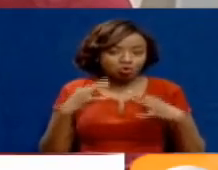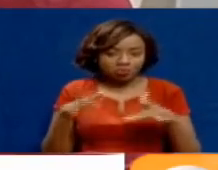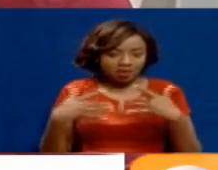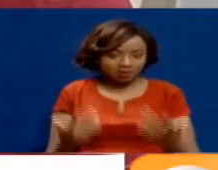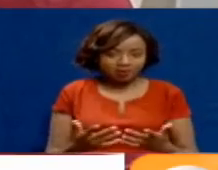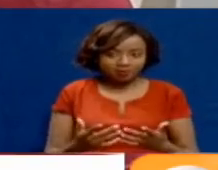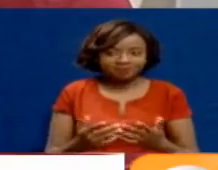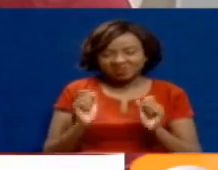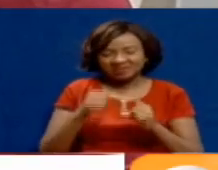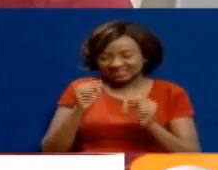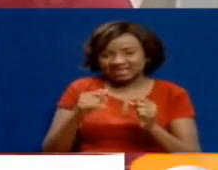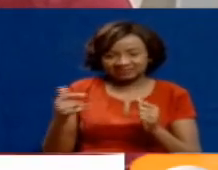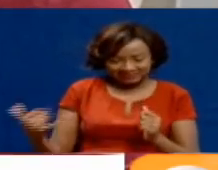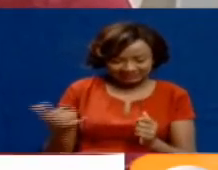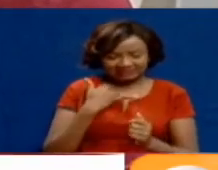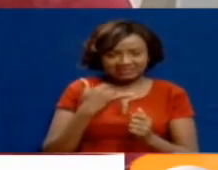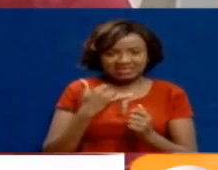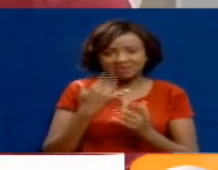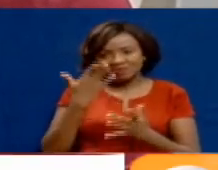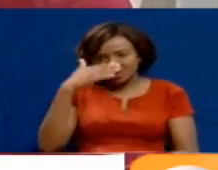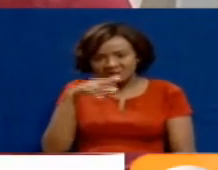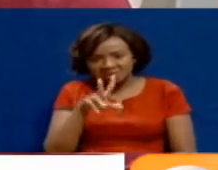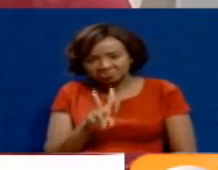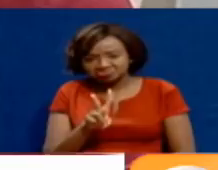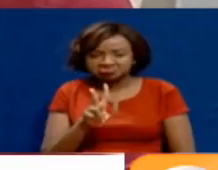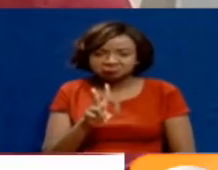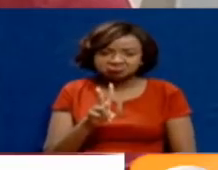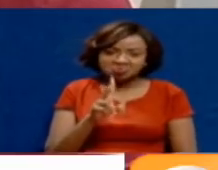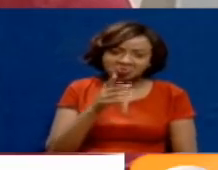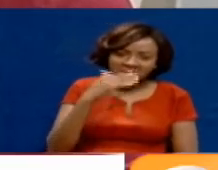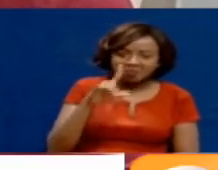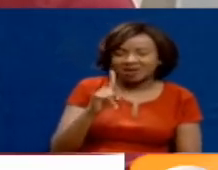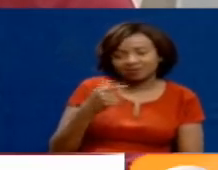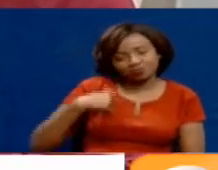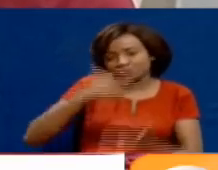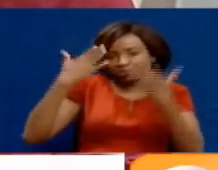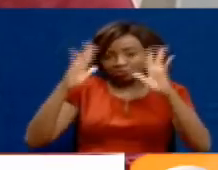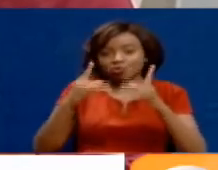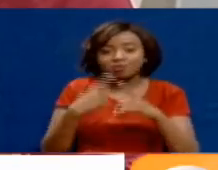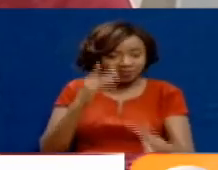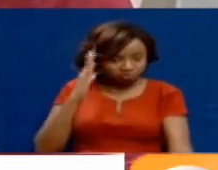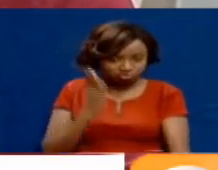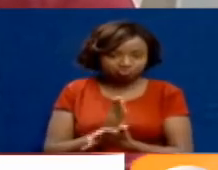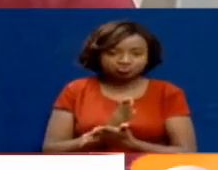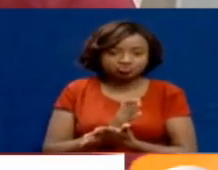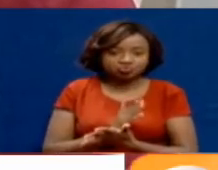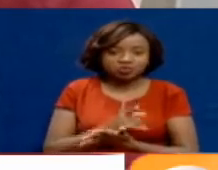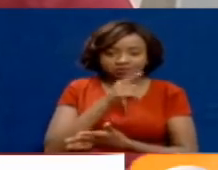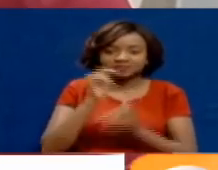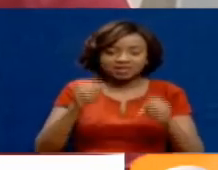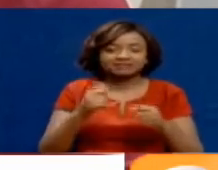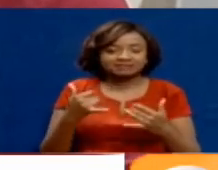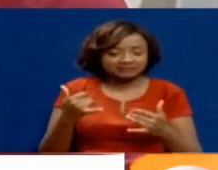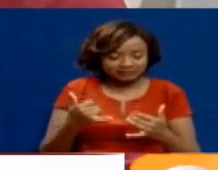can last on clothes, whether it is a day or two, that is not very clear. Right. But yes, the practical lesson we can pick from this is that it can